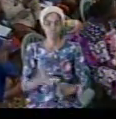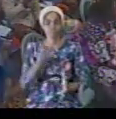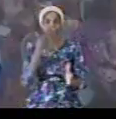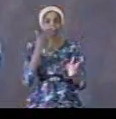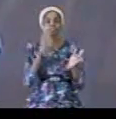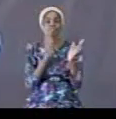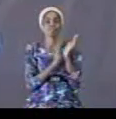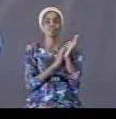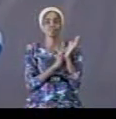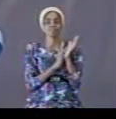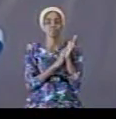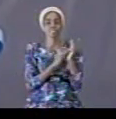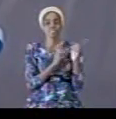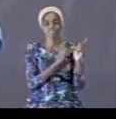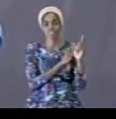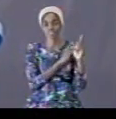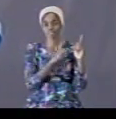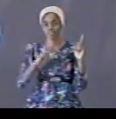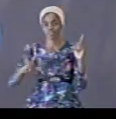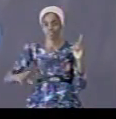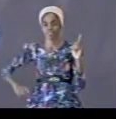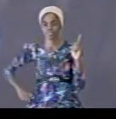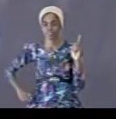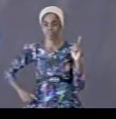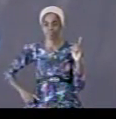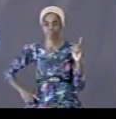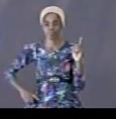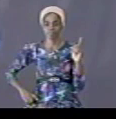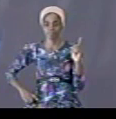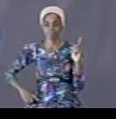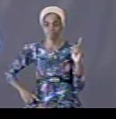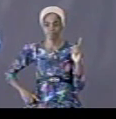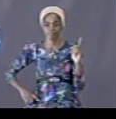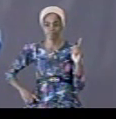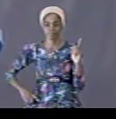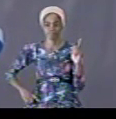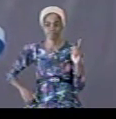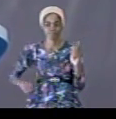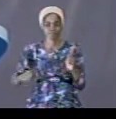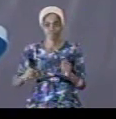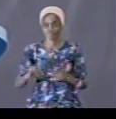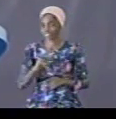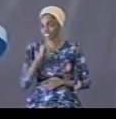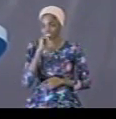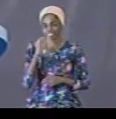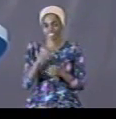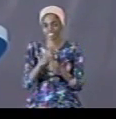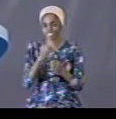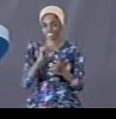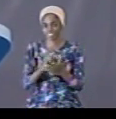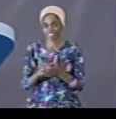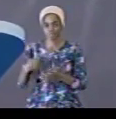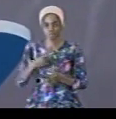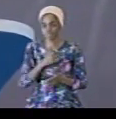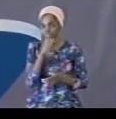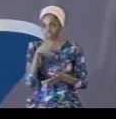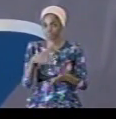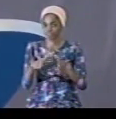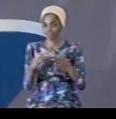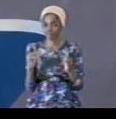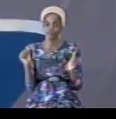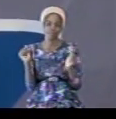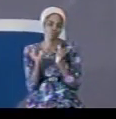Praise the Lord. We can't take that. We shouldn't allow the